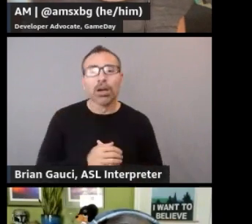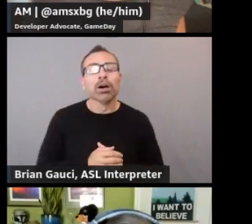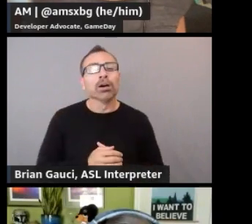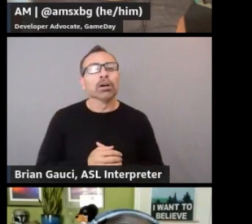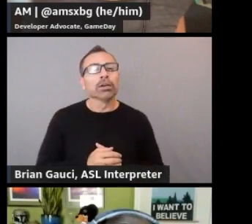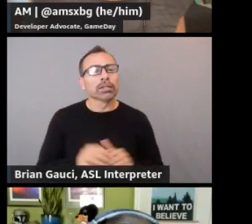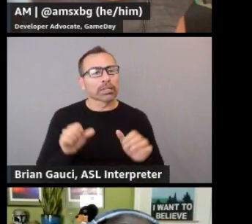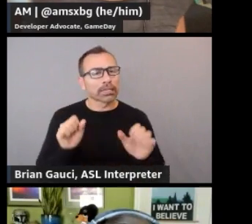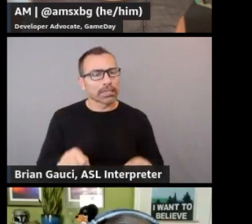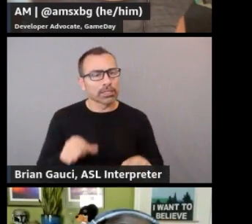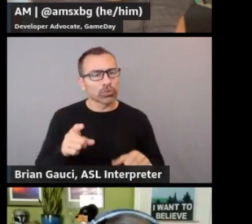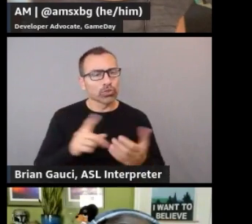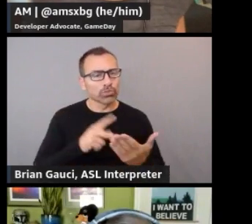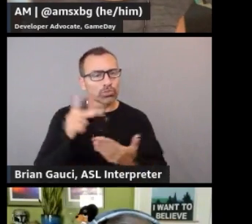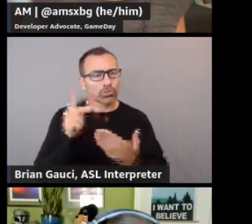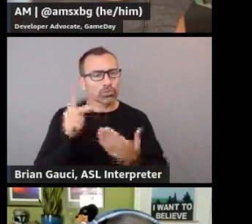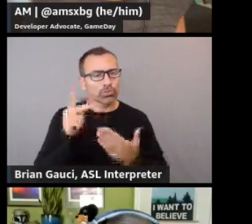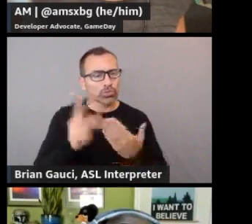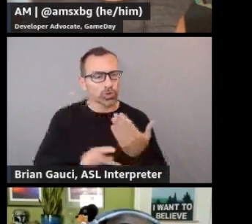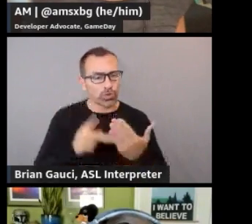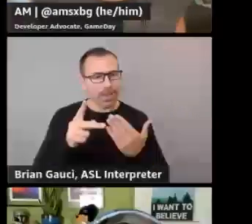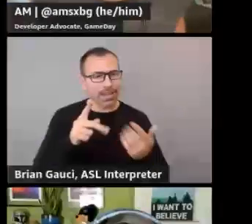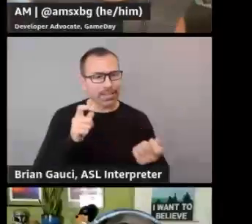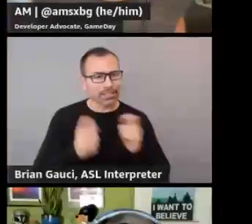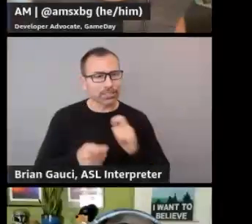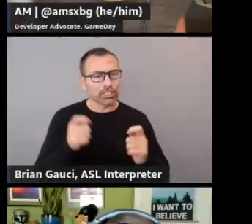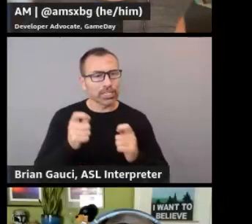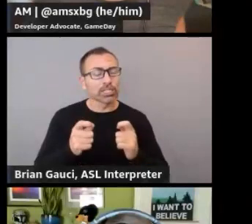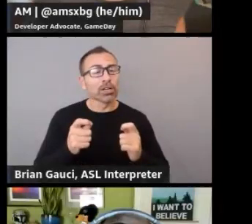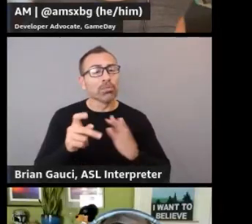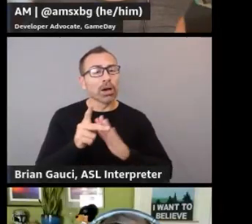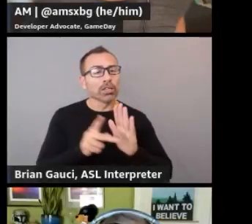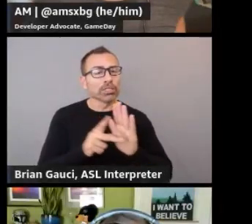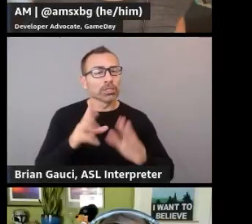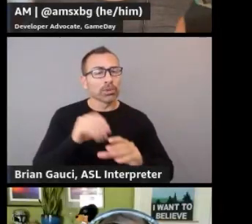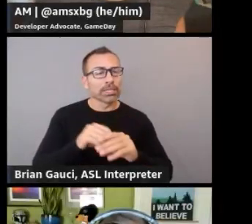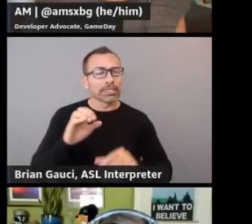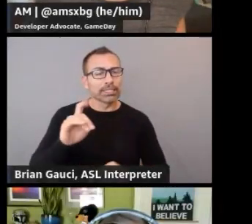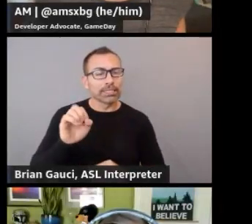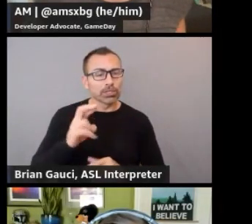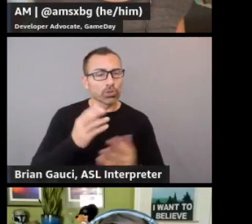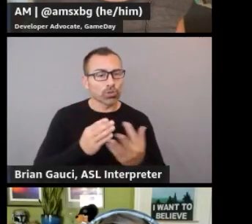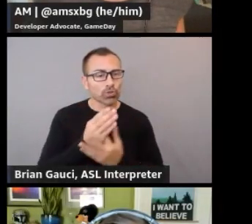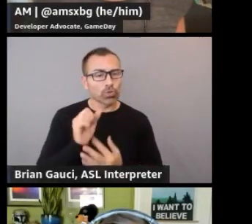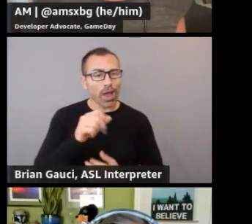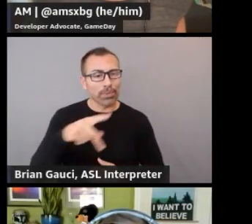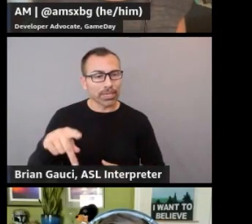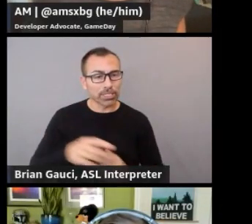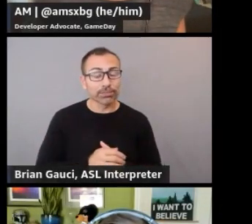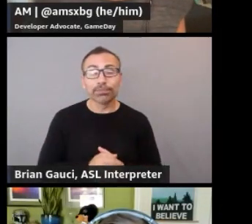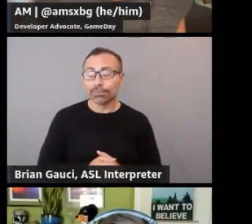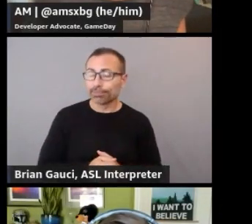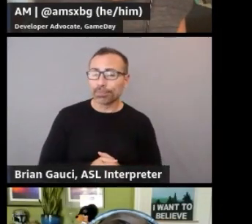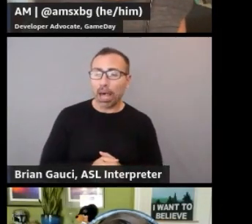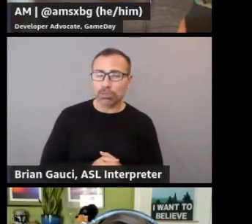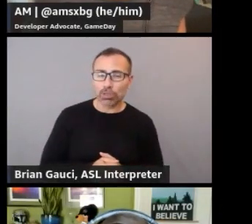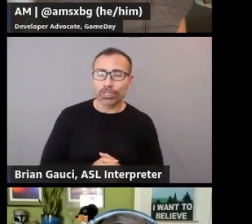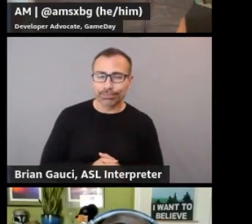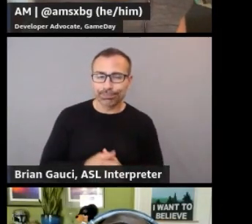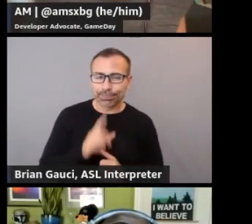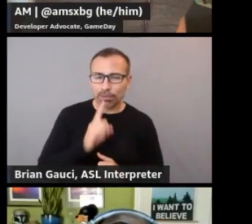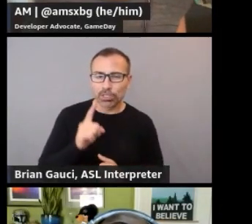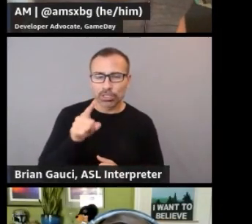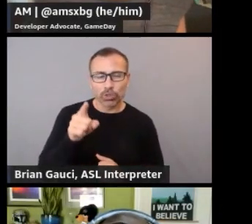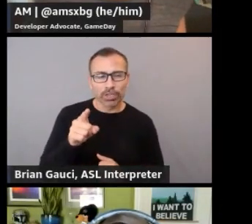Can you programmatically alter Cedar policies right through your application logic? Absolutely, absolutely. So here in the code,